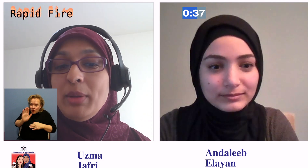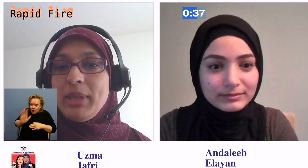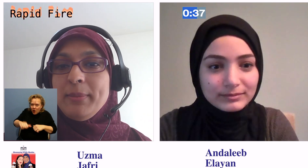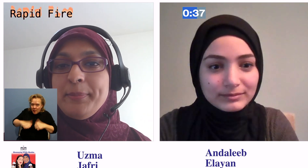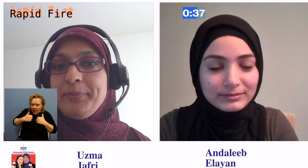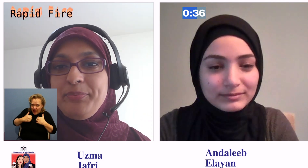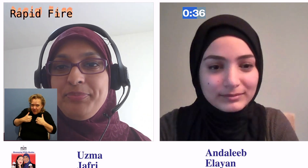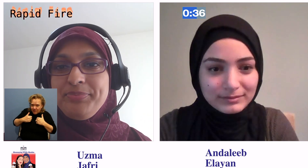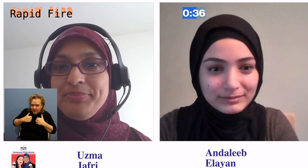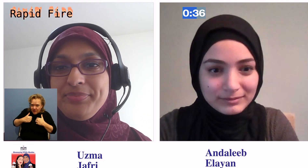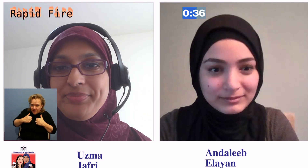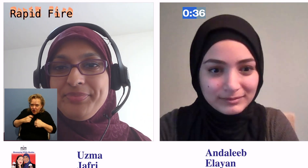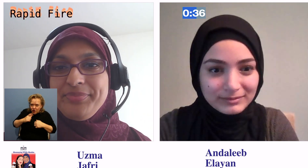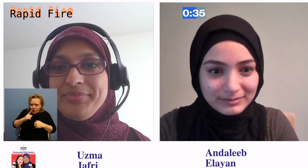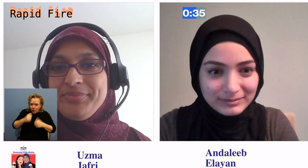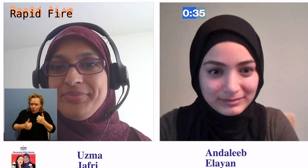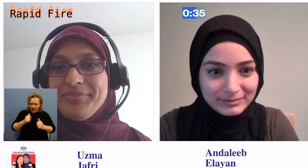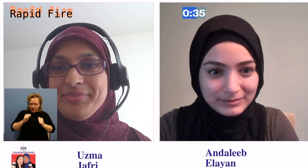know, who would it be?